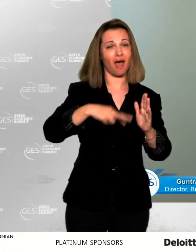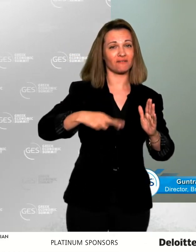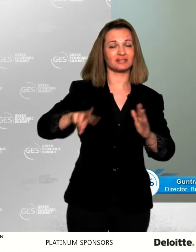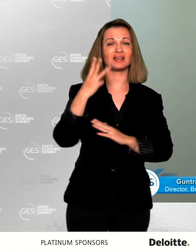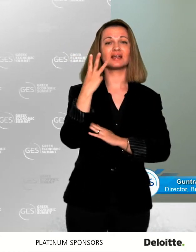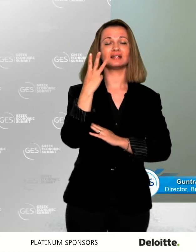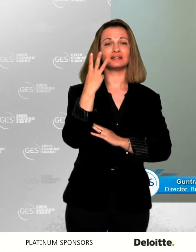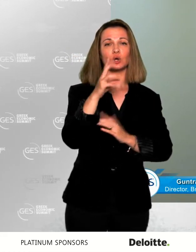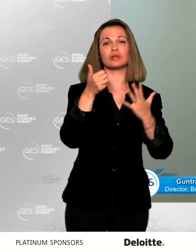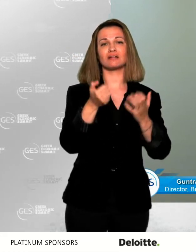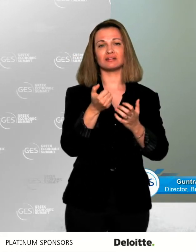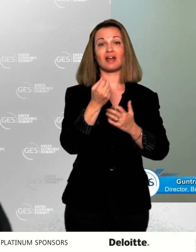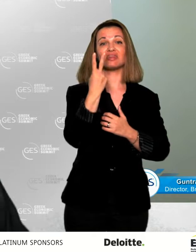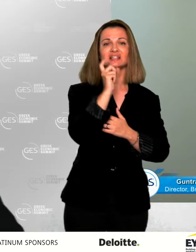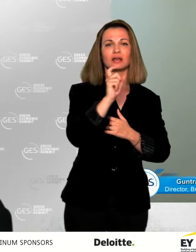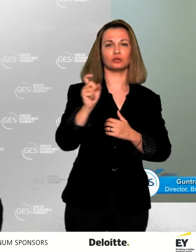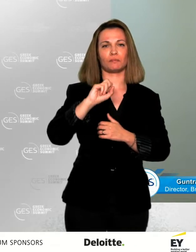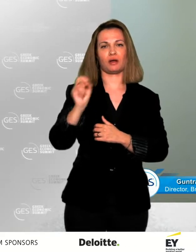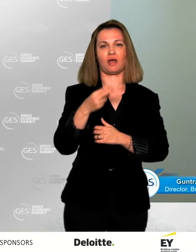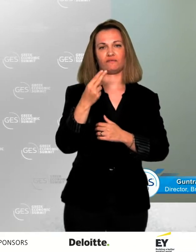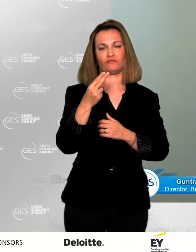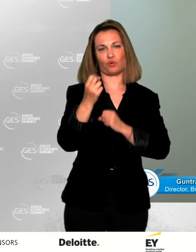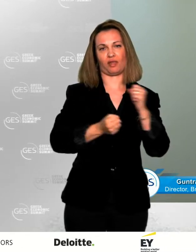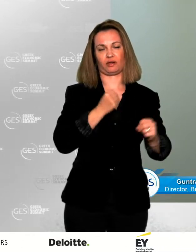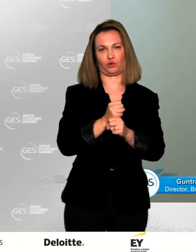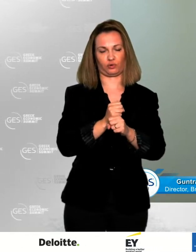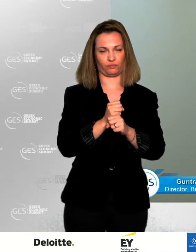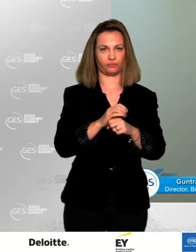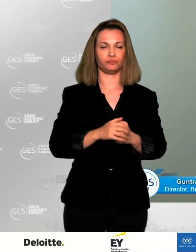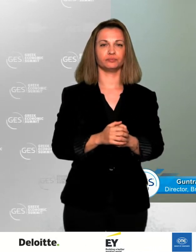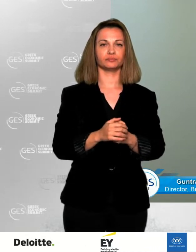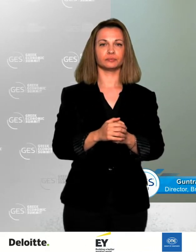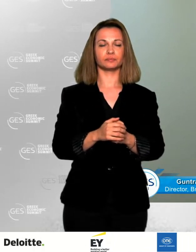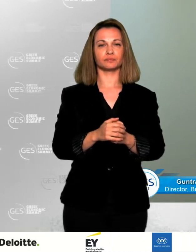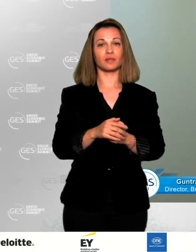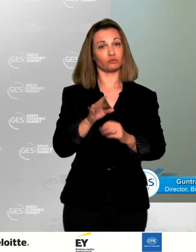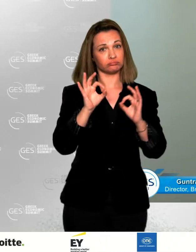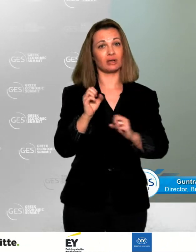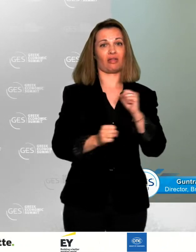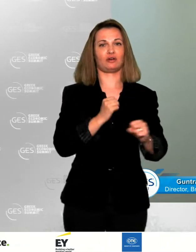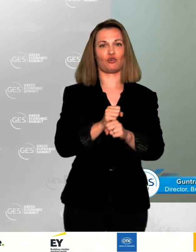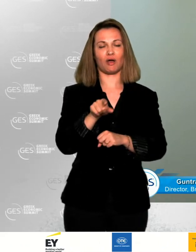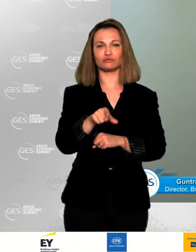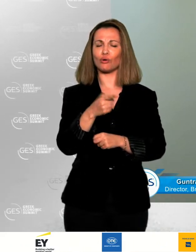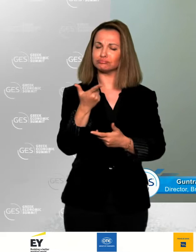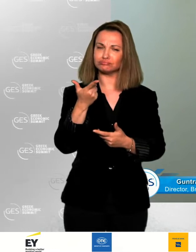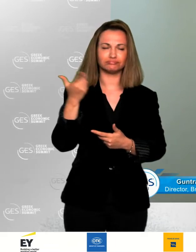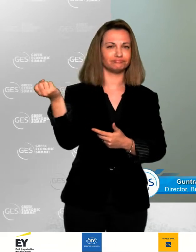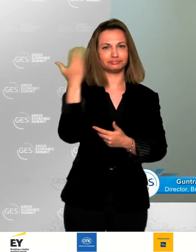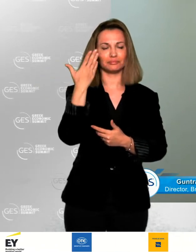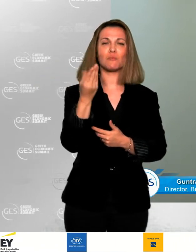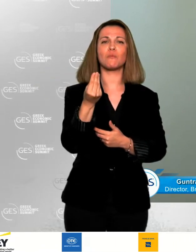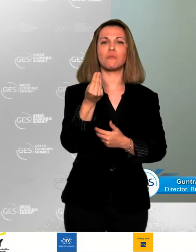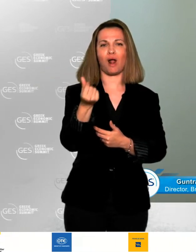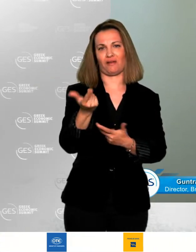the annual investments by 360 billion. Now that's a lot of money. That's roughly 2%